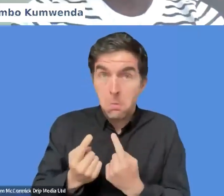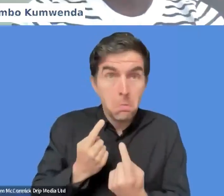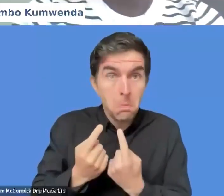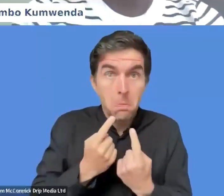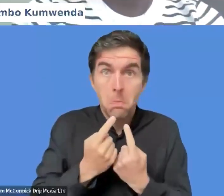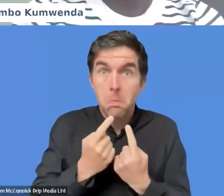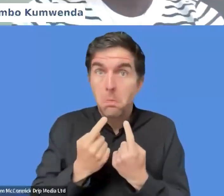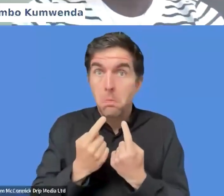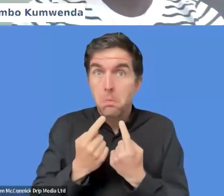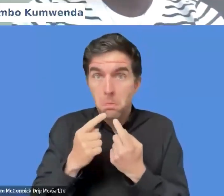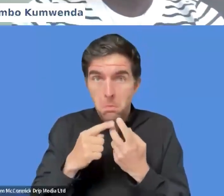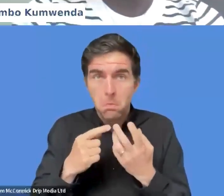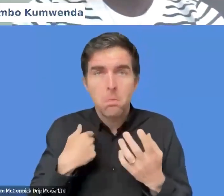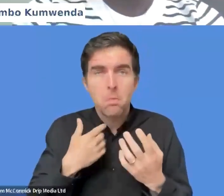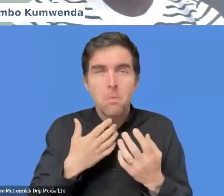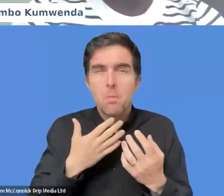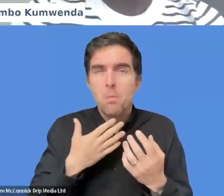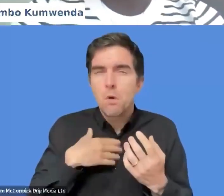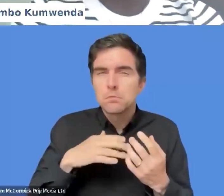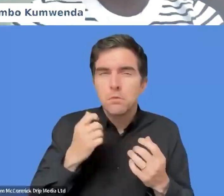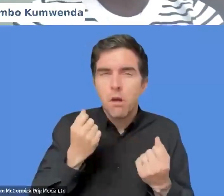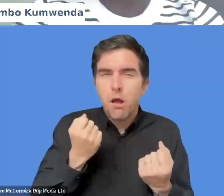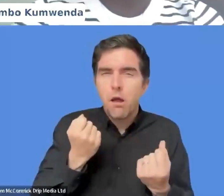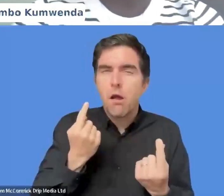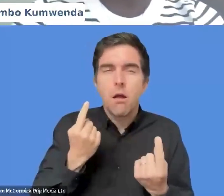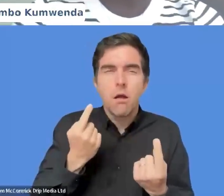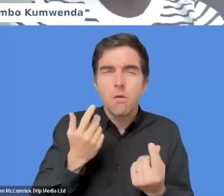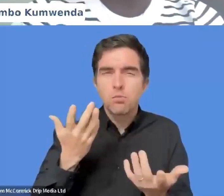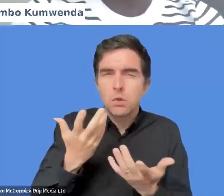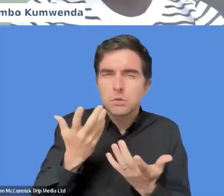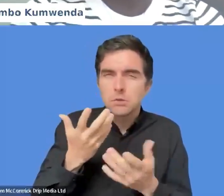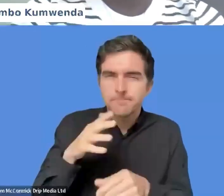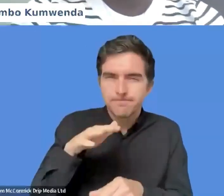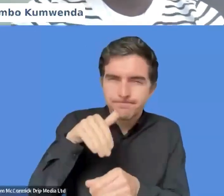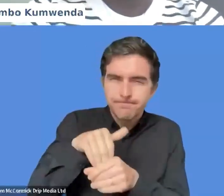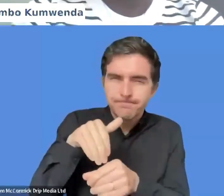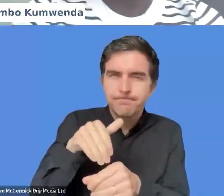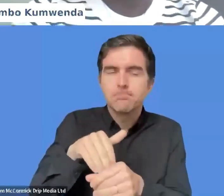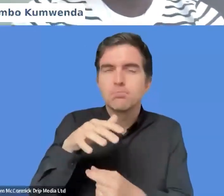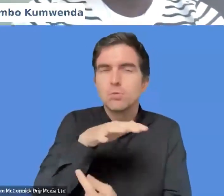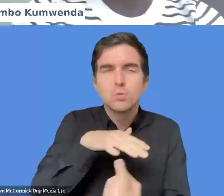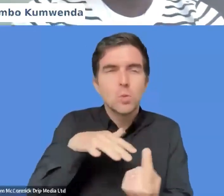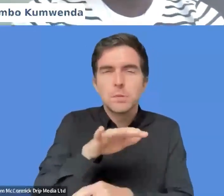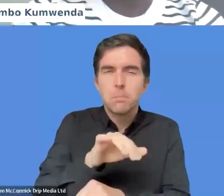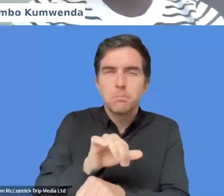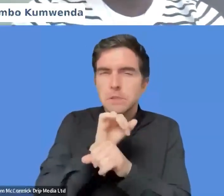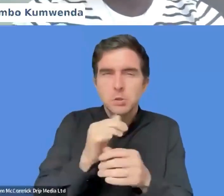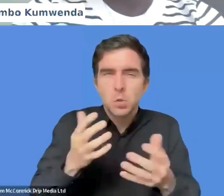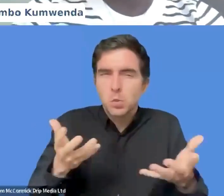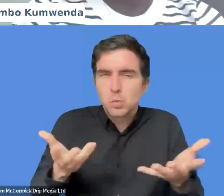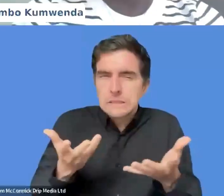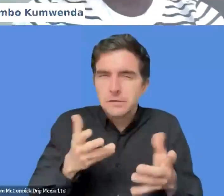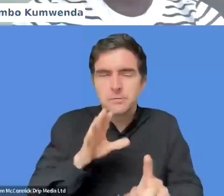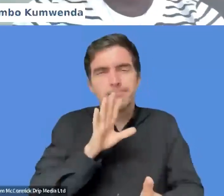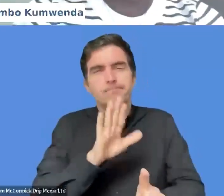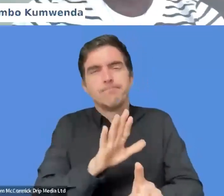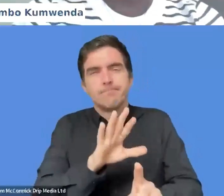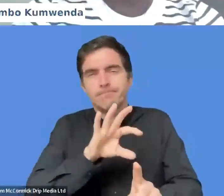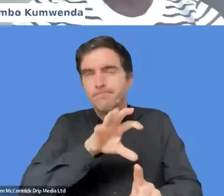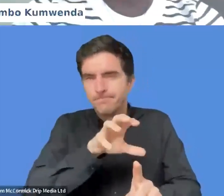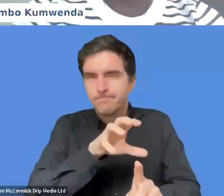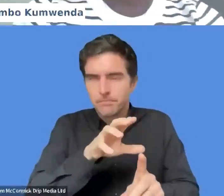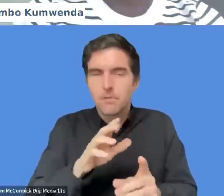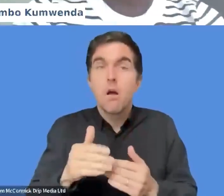Ka, and then from there we can think together and you know, identify the most